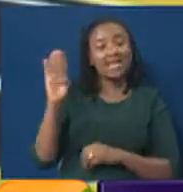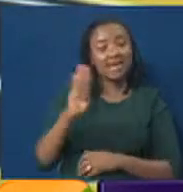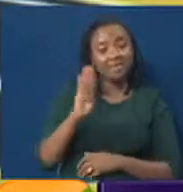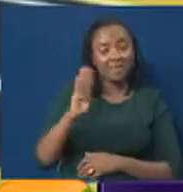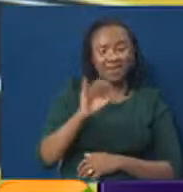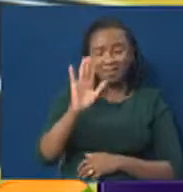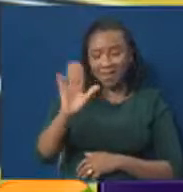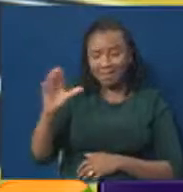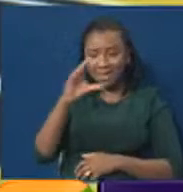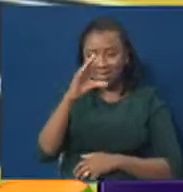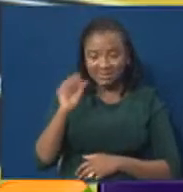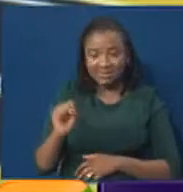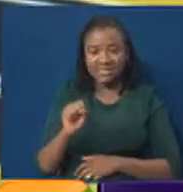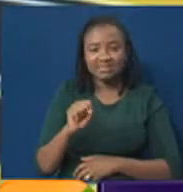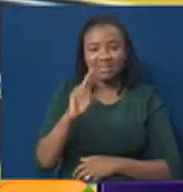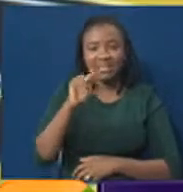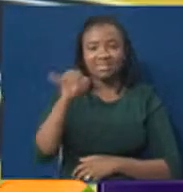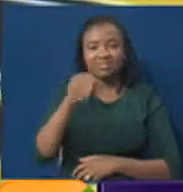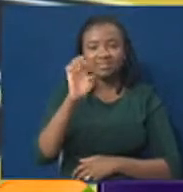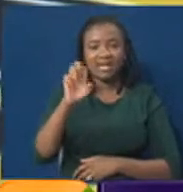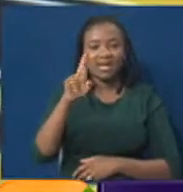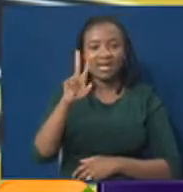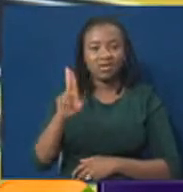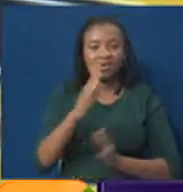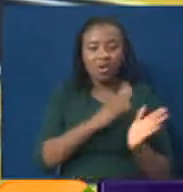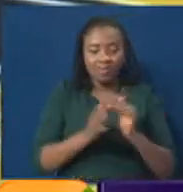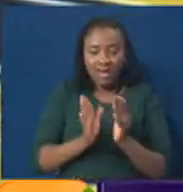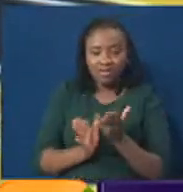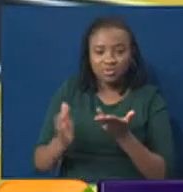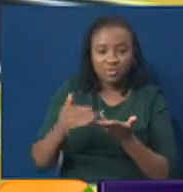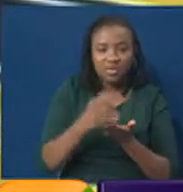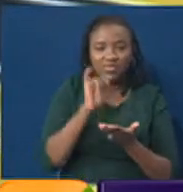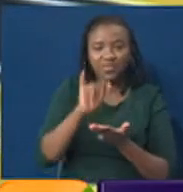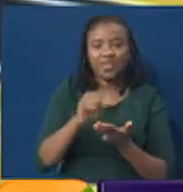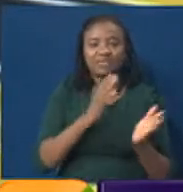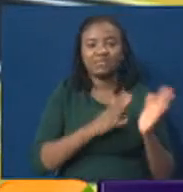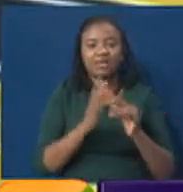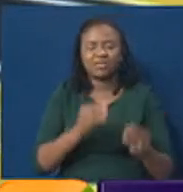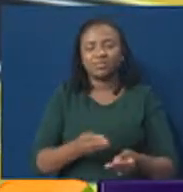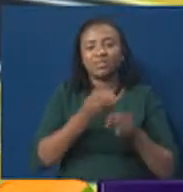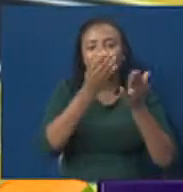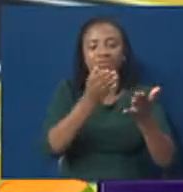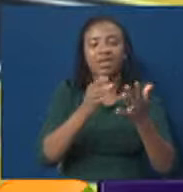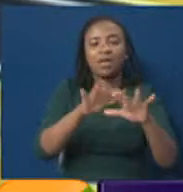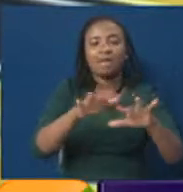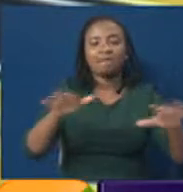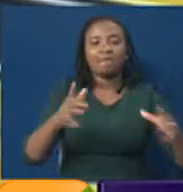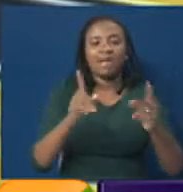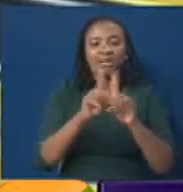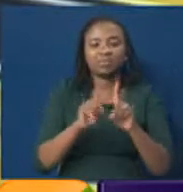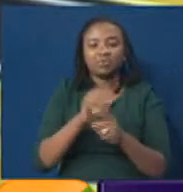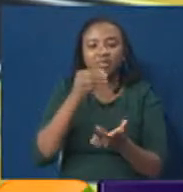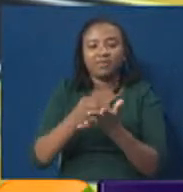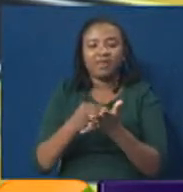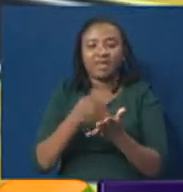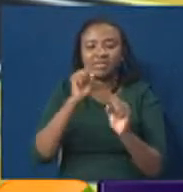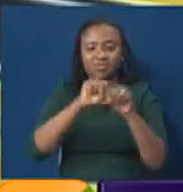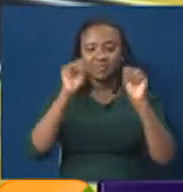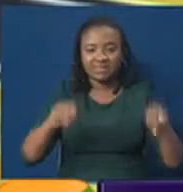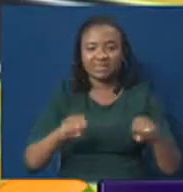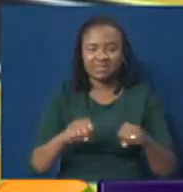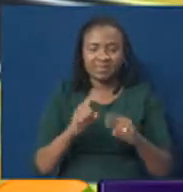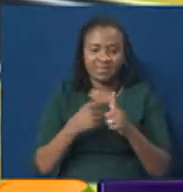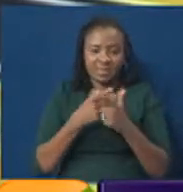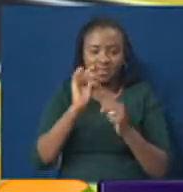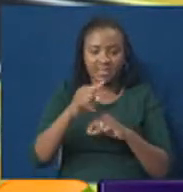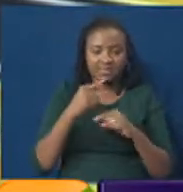is supposed to collect out there, is supposed to go to the capital market, to the financial system, and multiply six times more. Can you